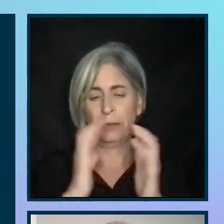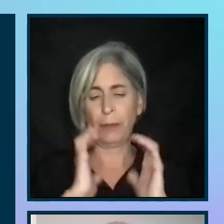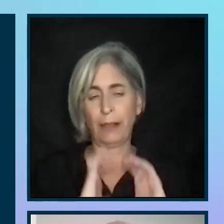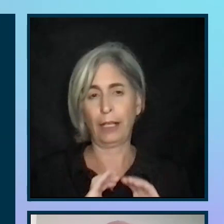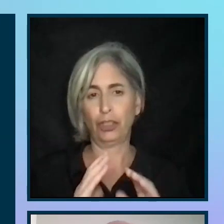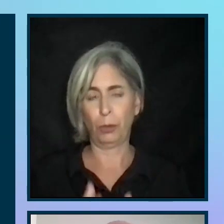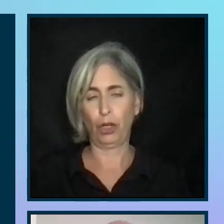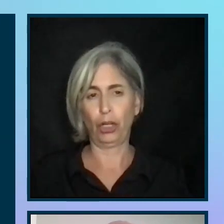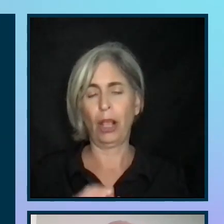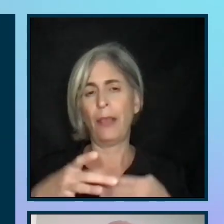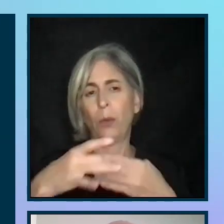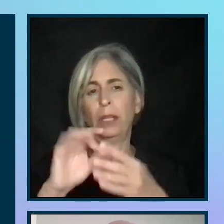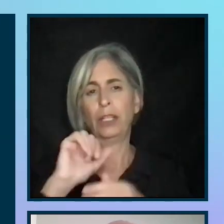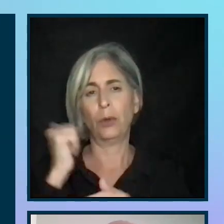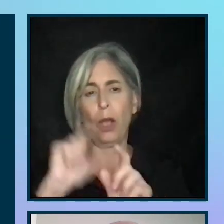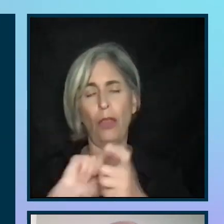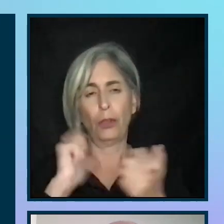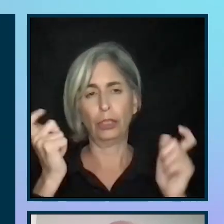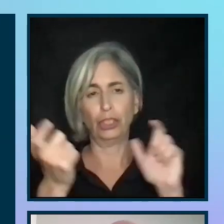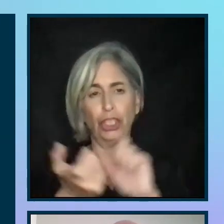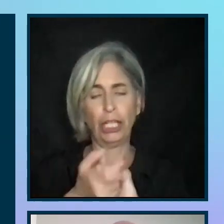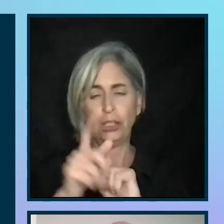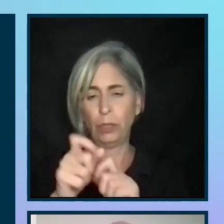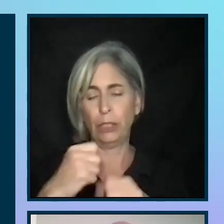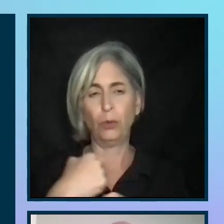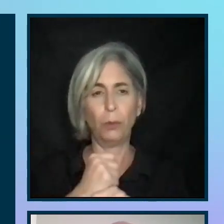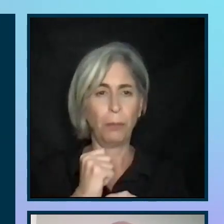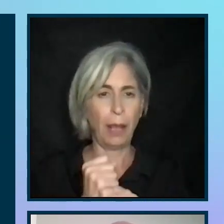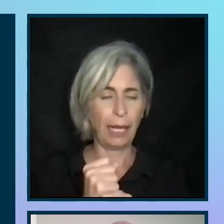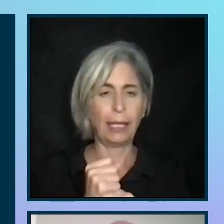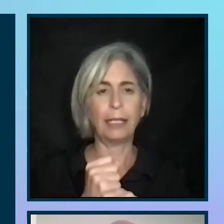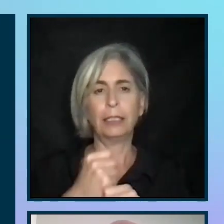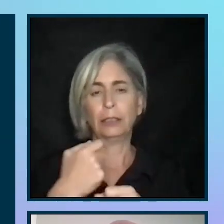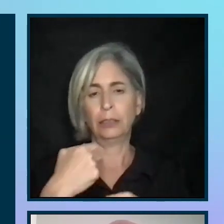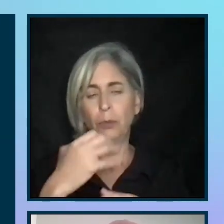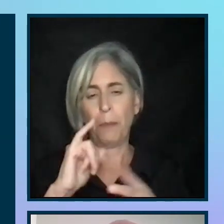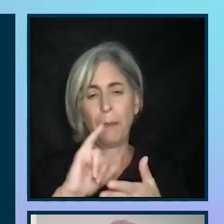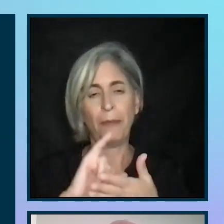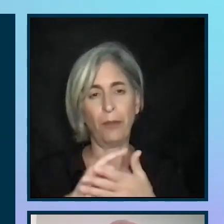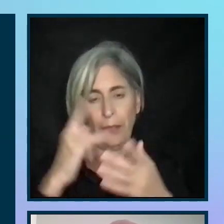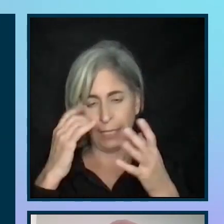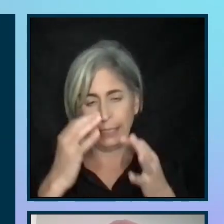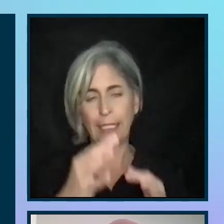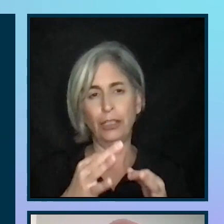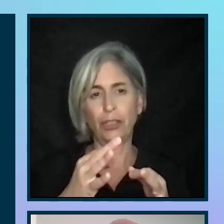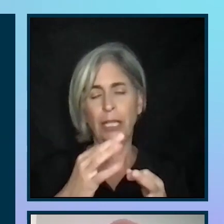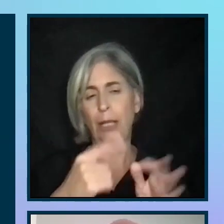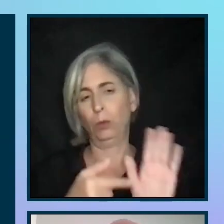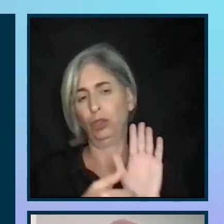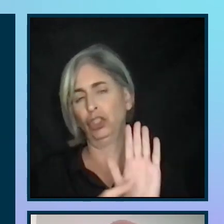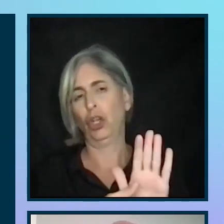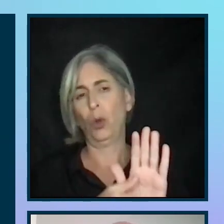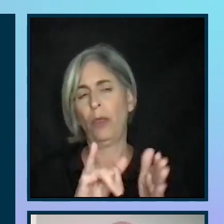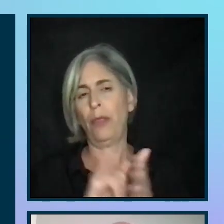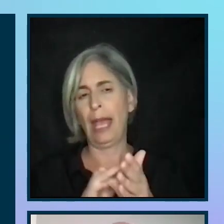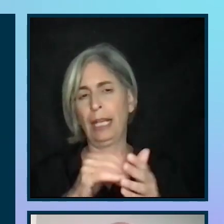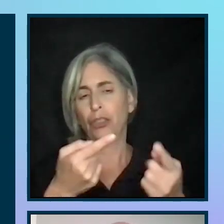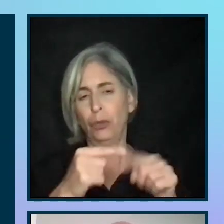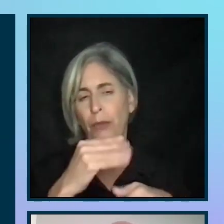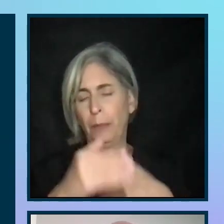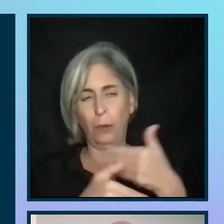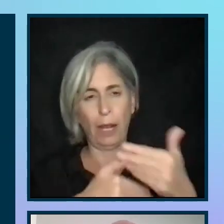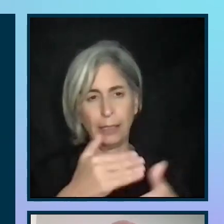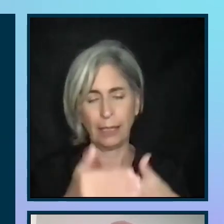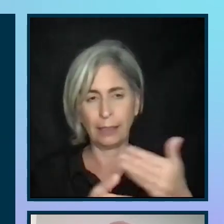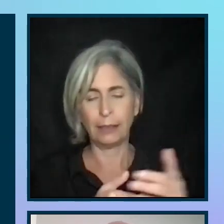That may lead to some other changes that we need to make, and a human needs to make that decision. So it's flagging that up in the process. It's